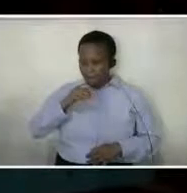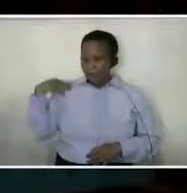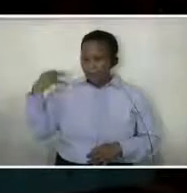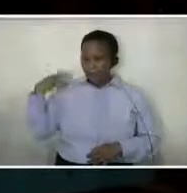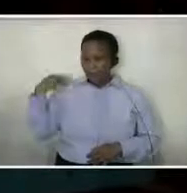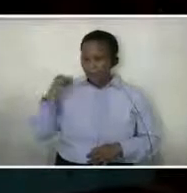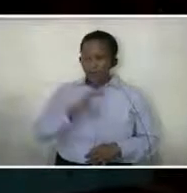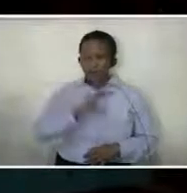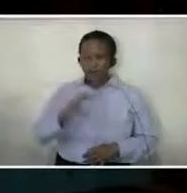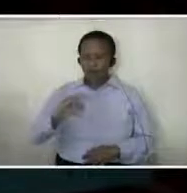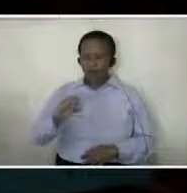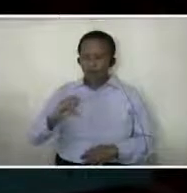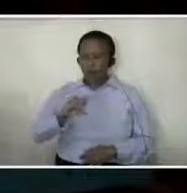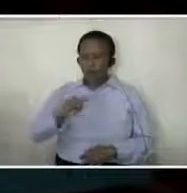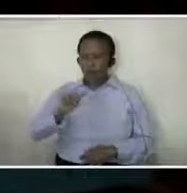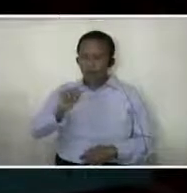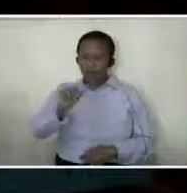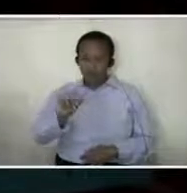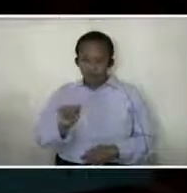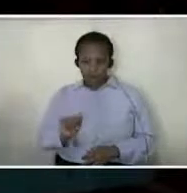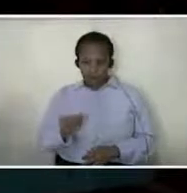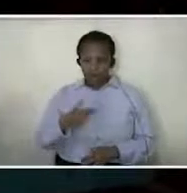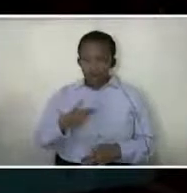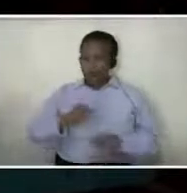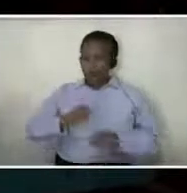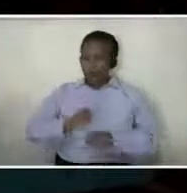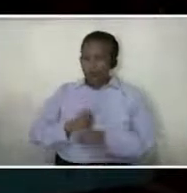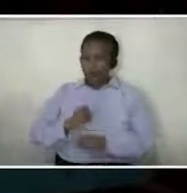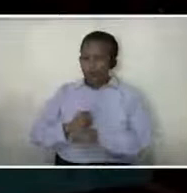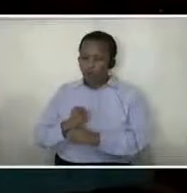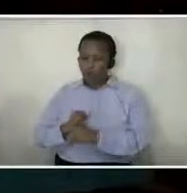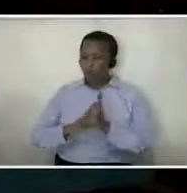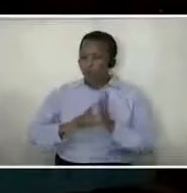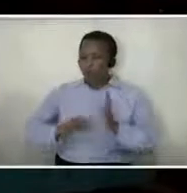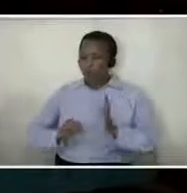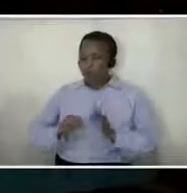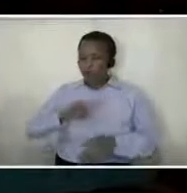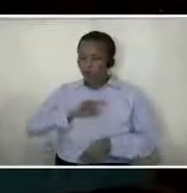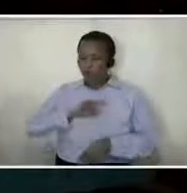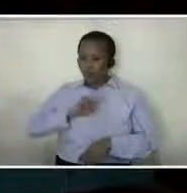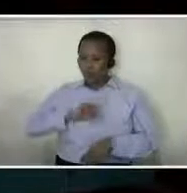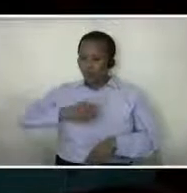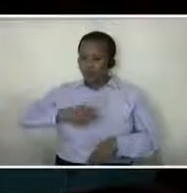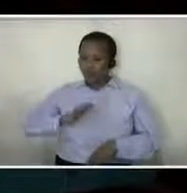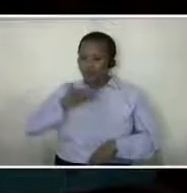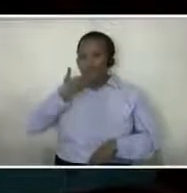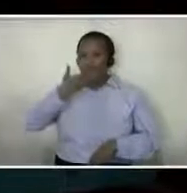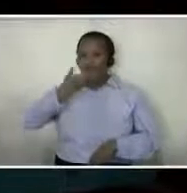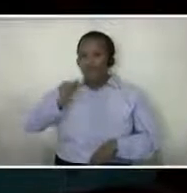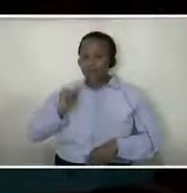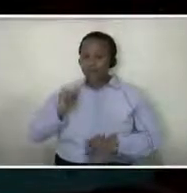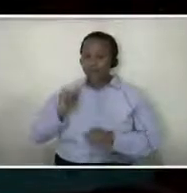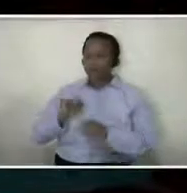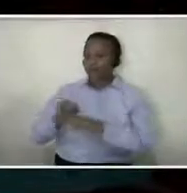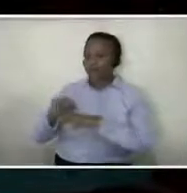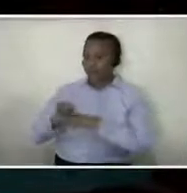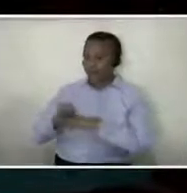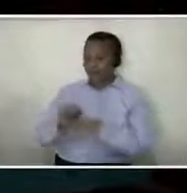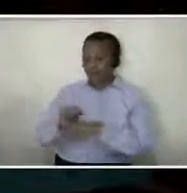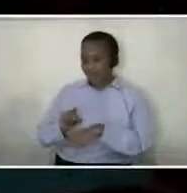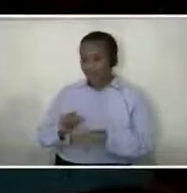a standardized model that for governance best practice. It would be beneficial to all municipalities if this